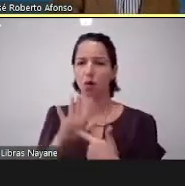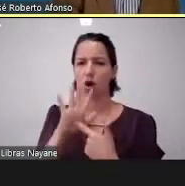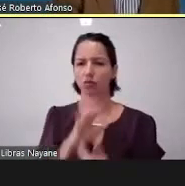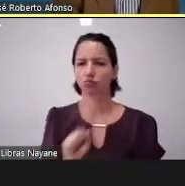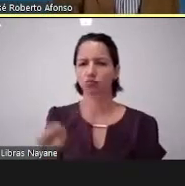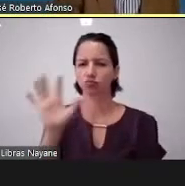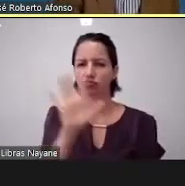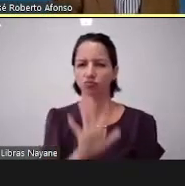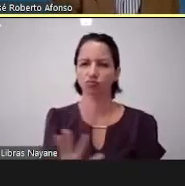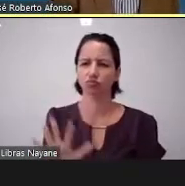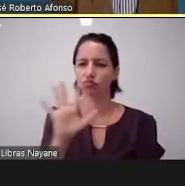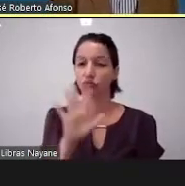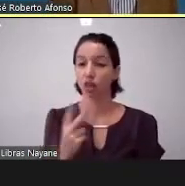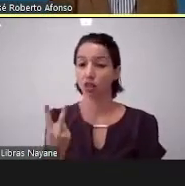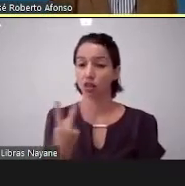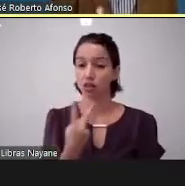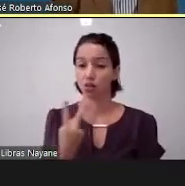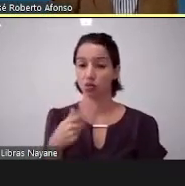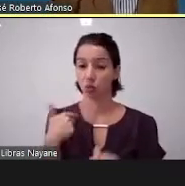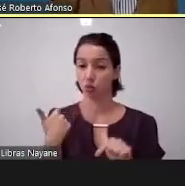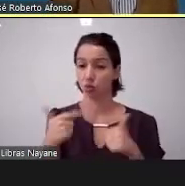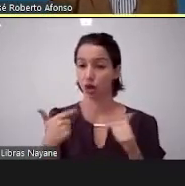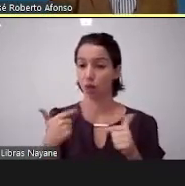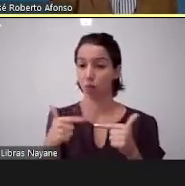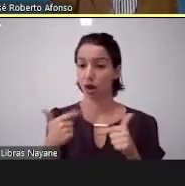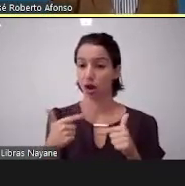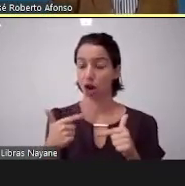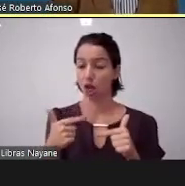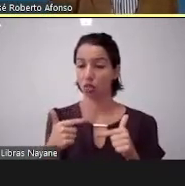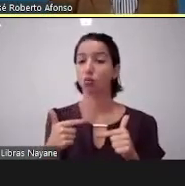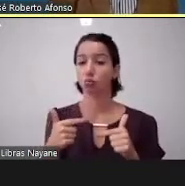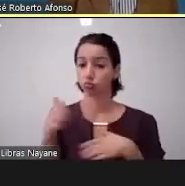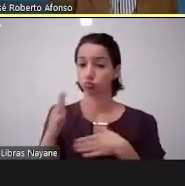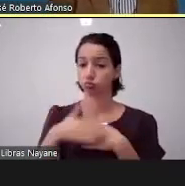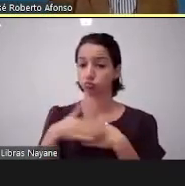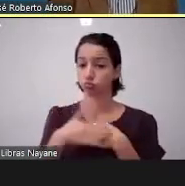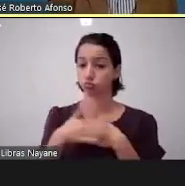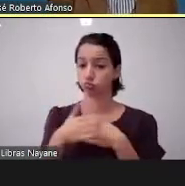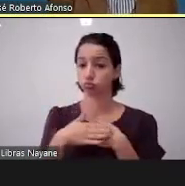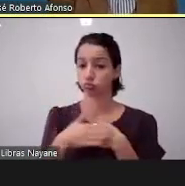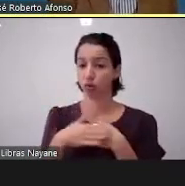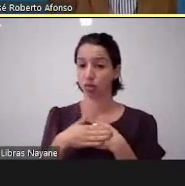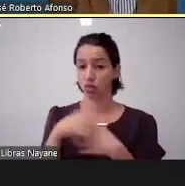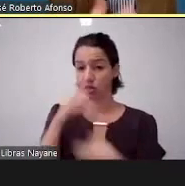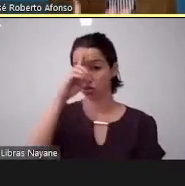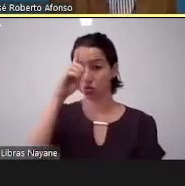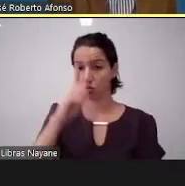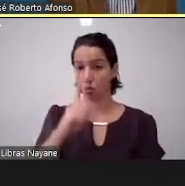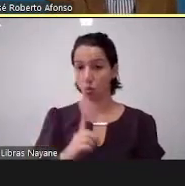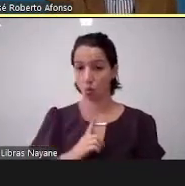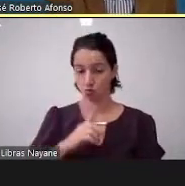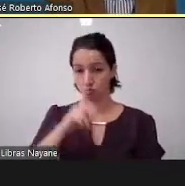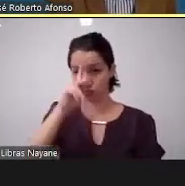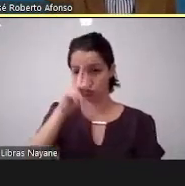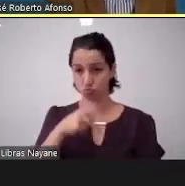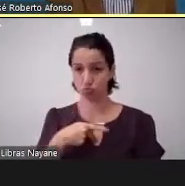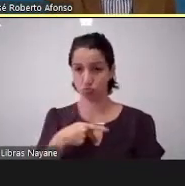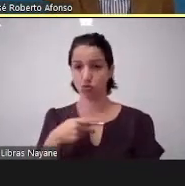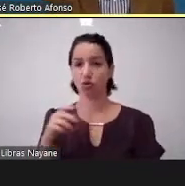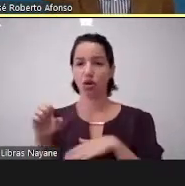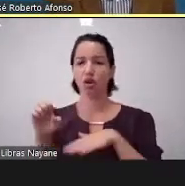the income tax statement, there is there's a greater amount of people that own their